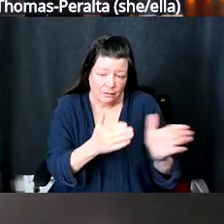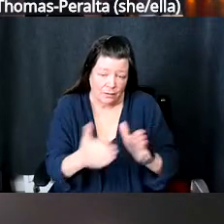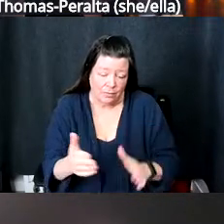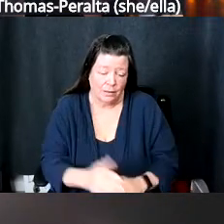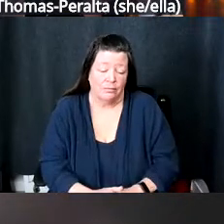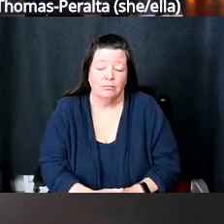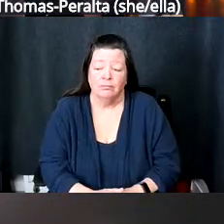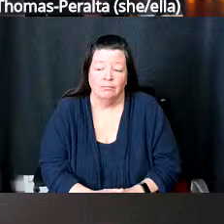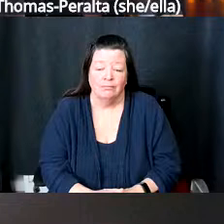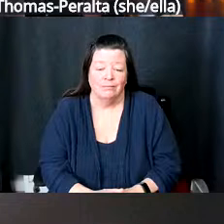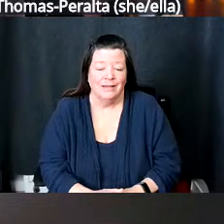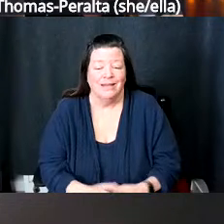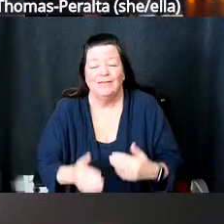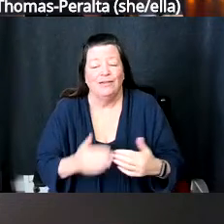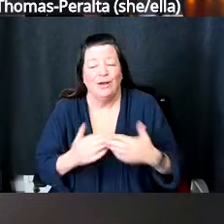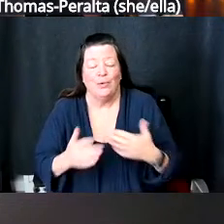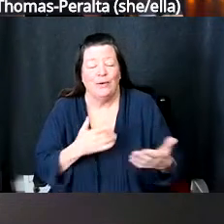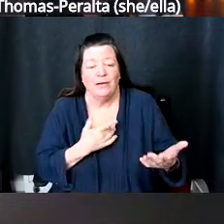even when it feels redundant.